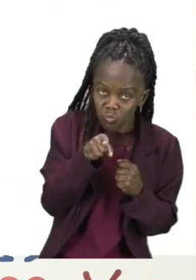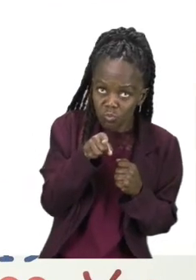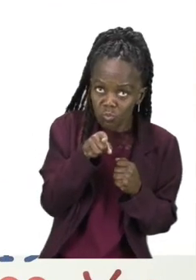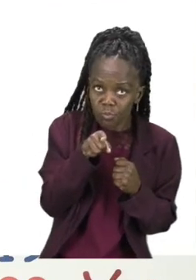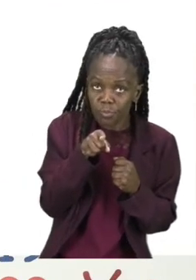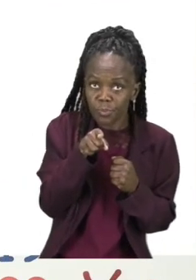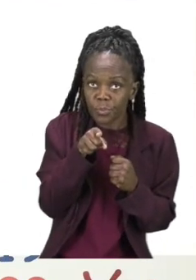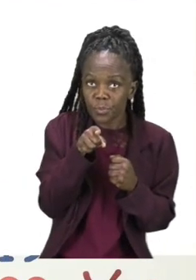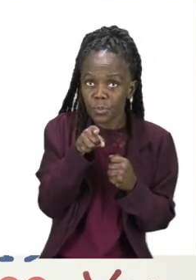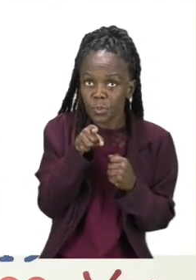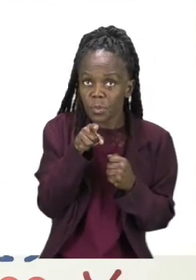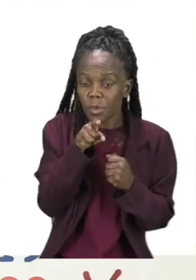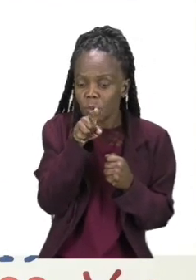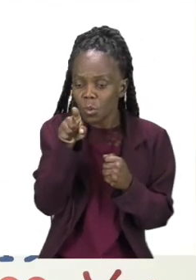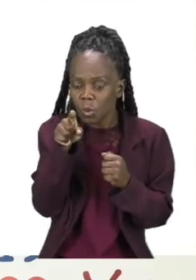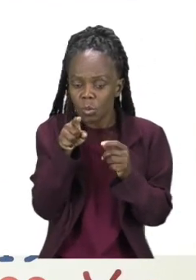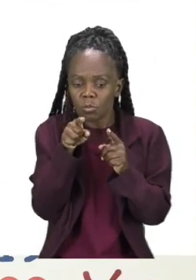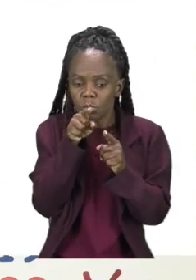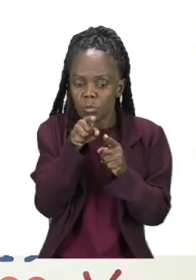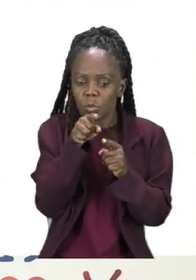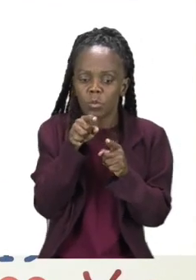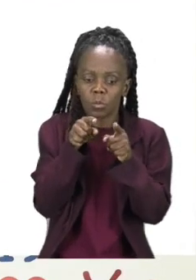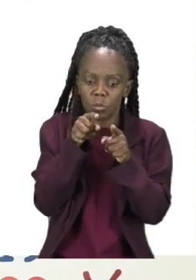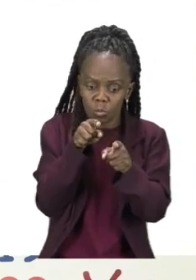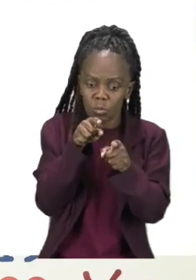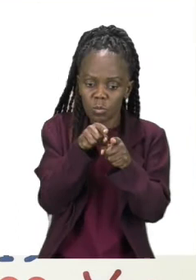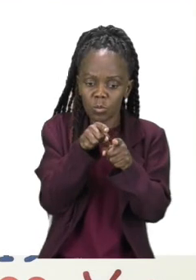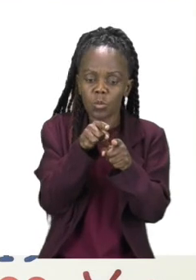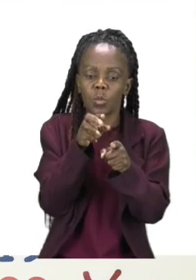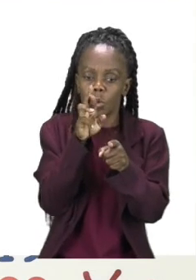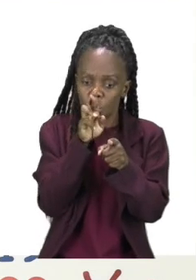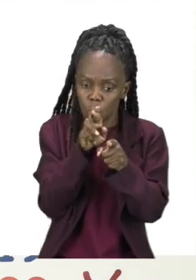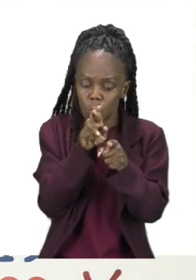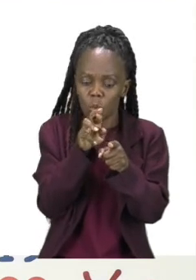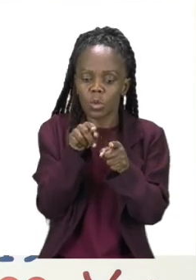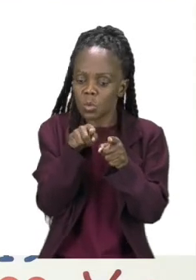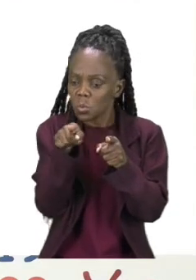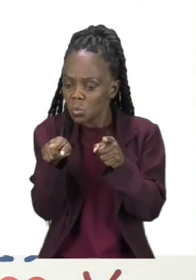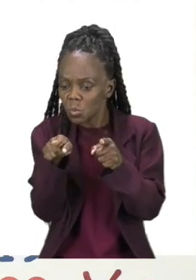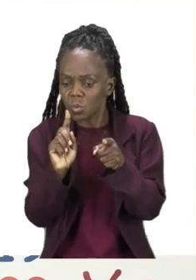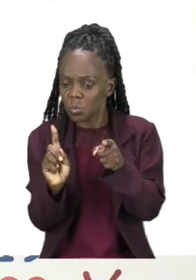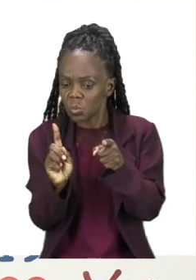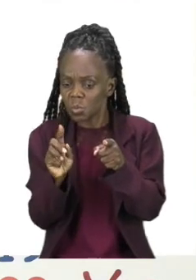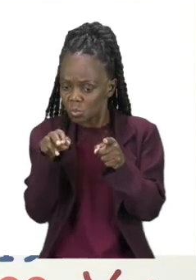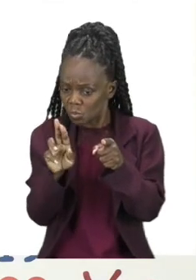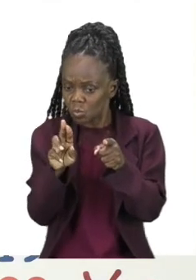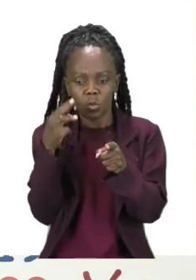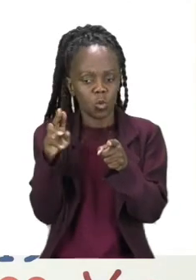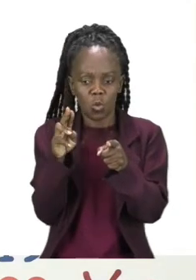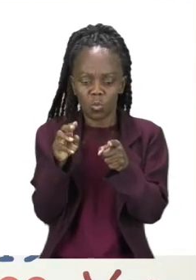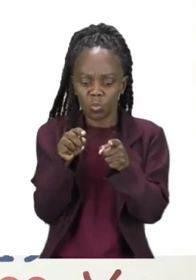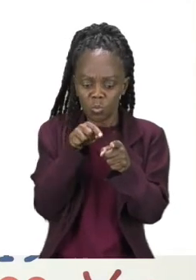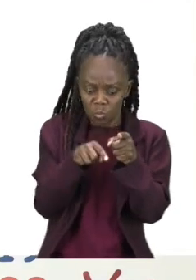ah anywhere close to r. And our ah is not here. It's not